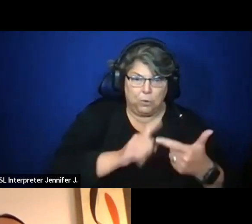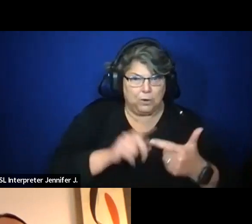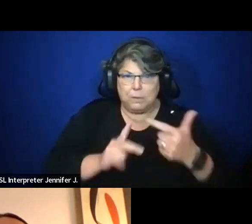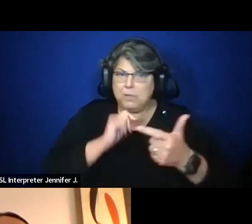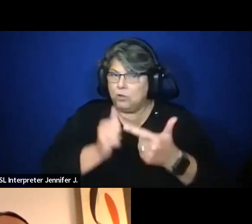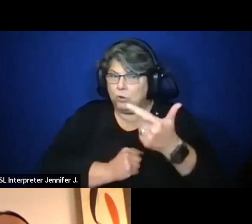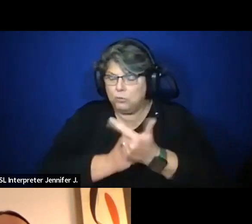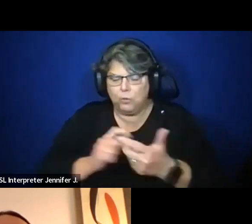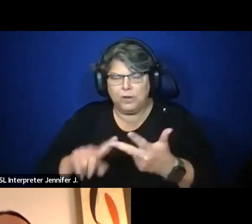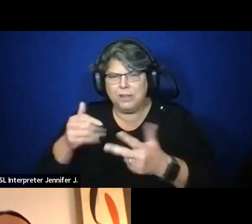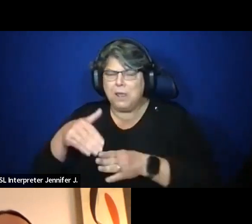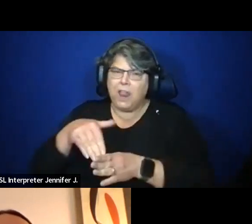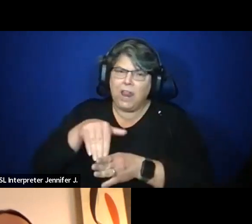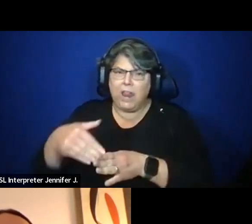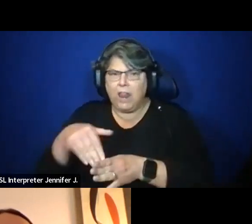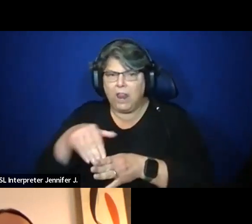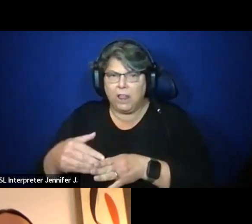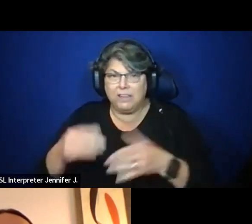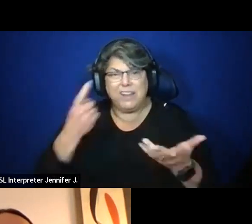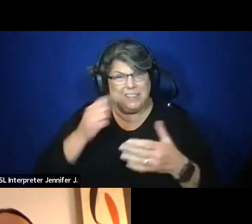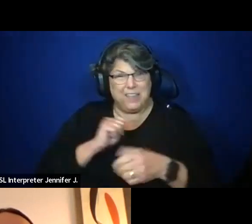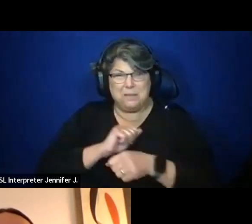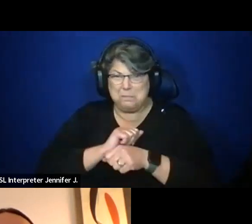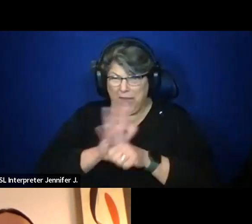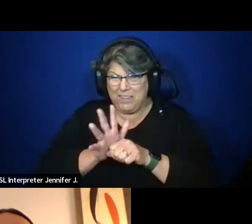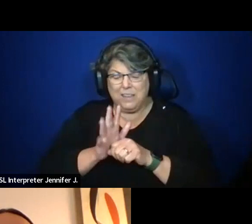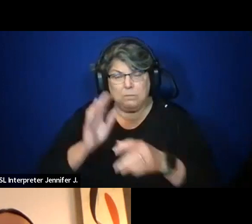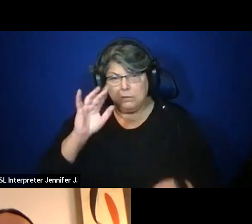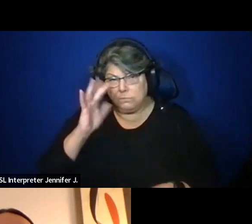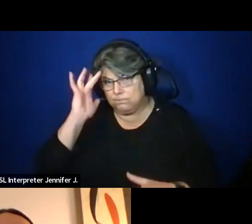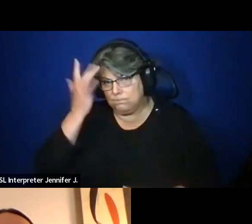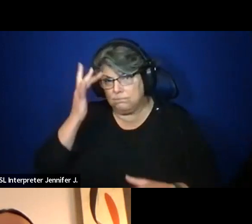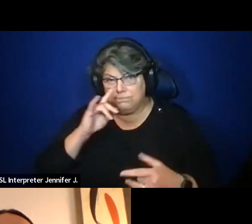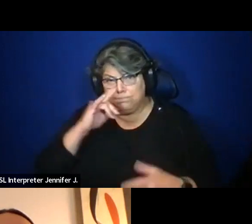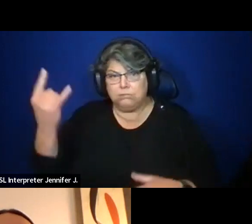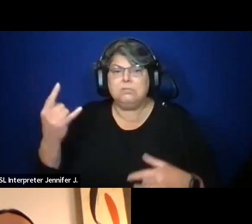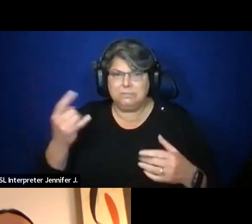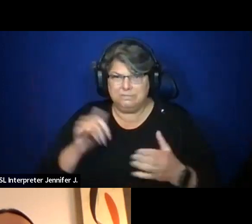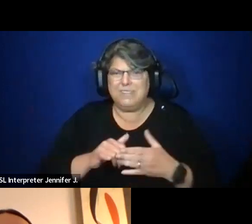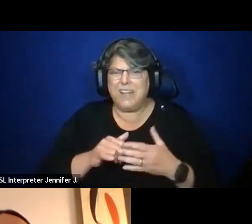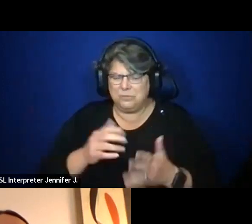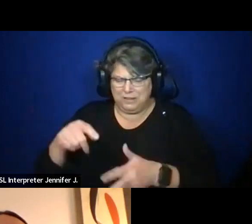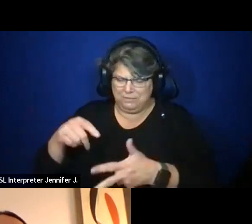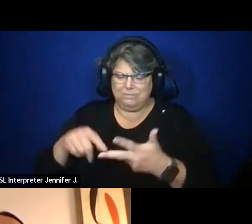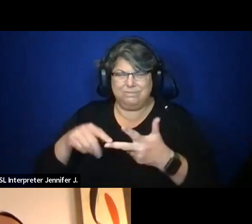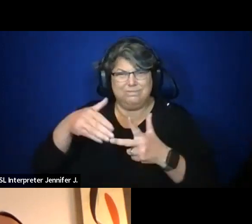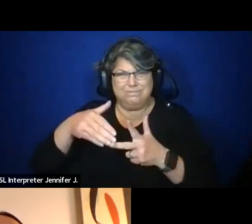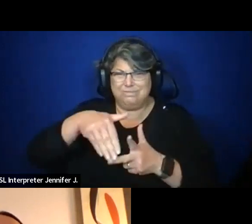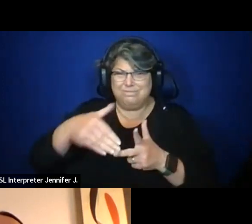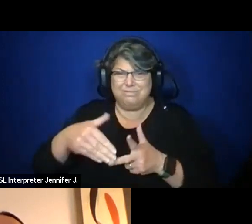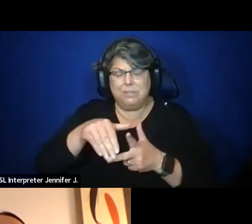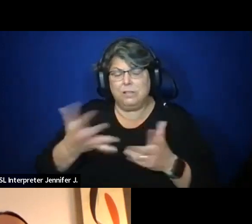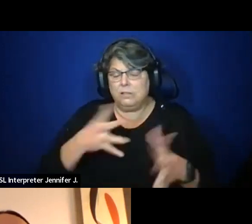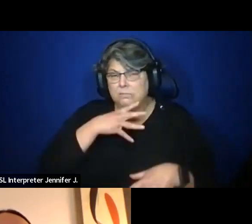and those on the fence. And I think that pandemic fatigue is affecting people on the fence because they're kind of done with it. They kind of want to move on with their